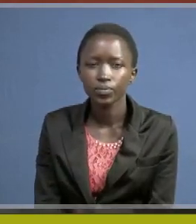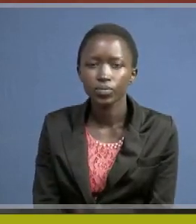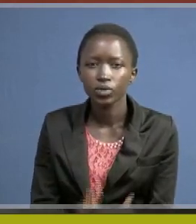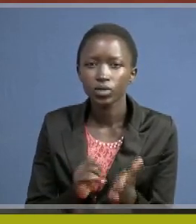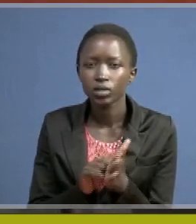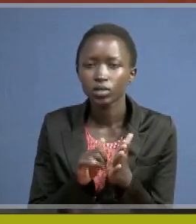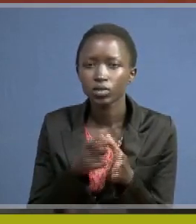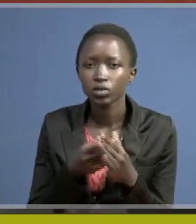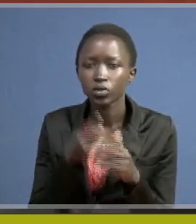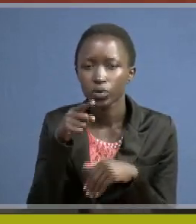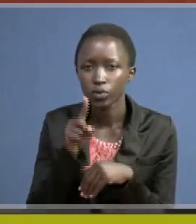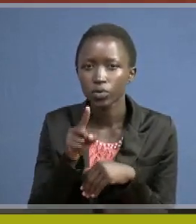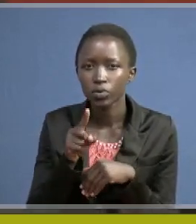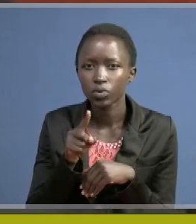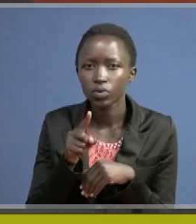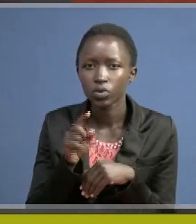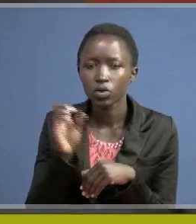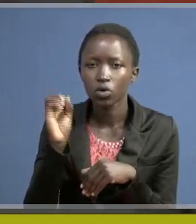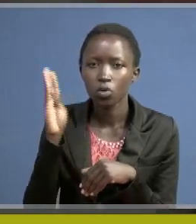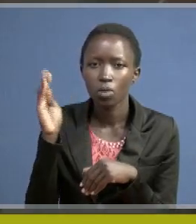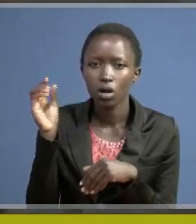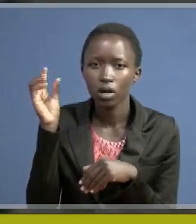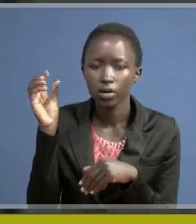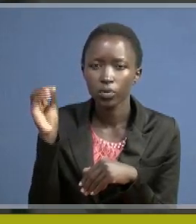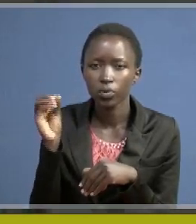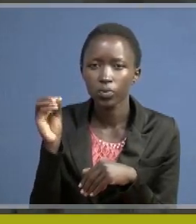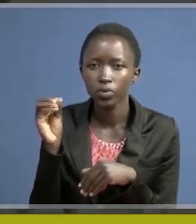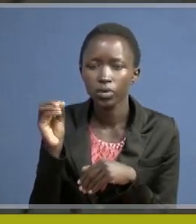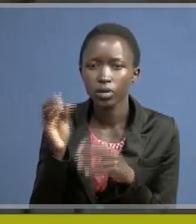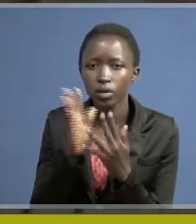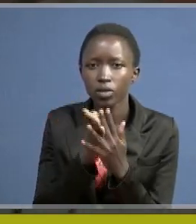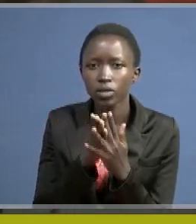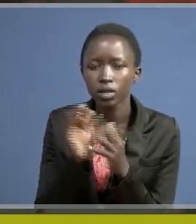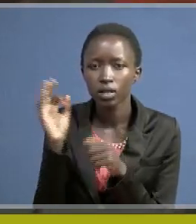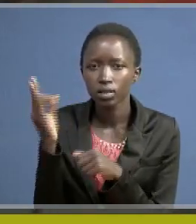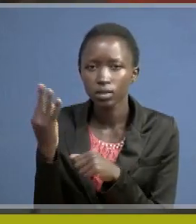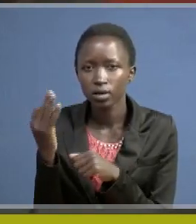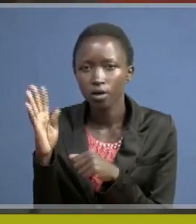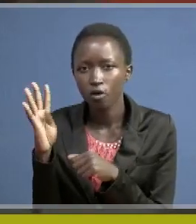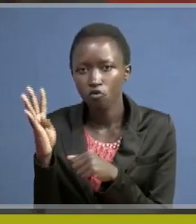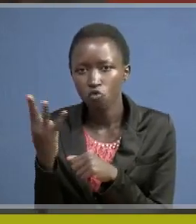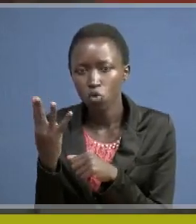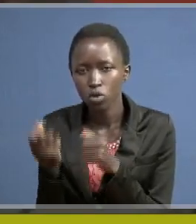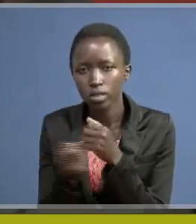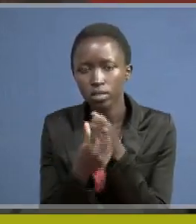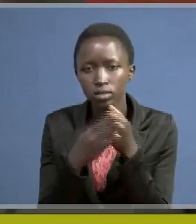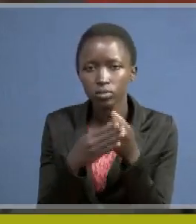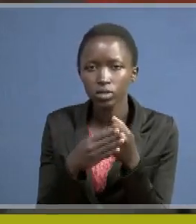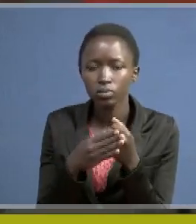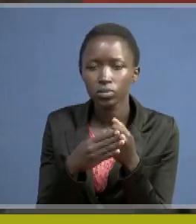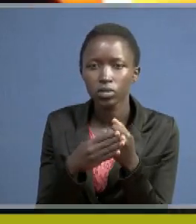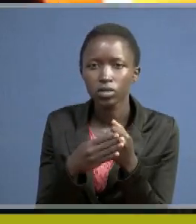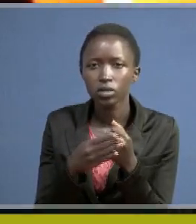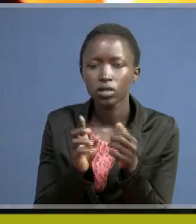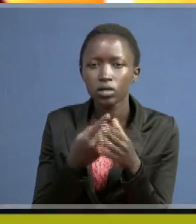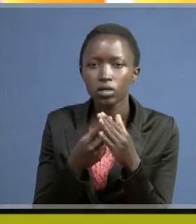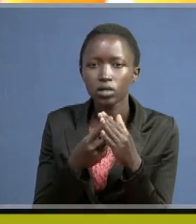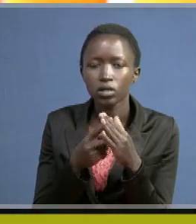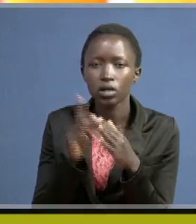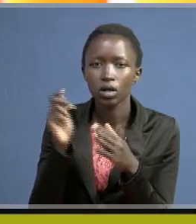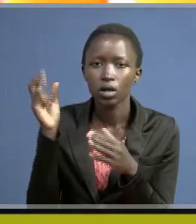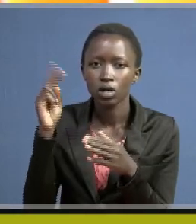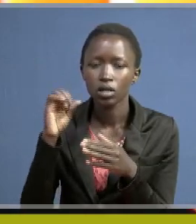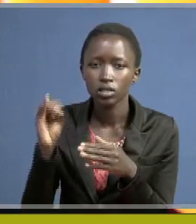particulars are that you, Zakaria Okoth Obado, between the 3rd and the 4th of September this year. Wakili Charles